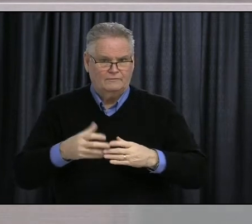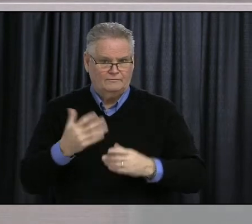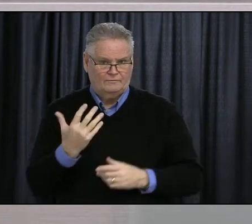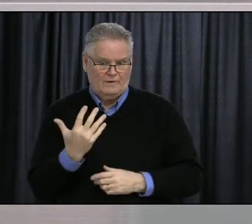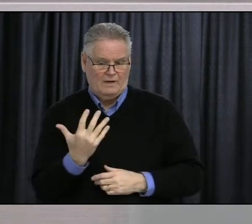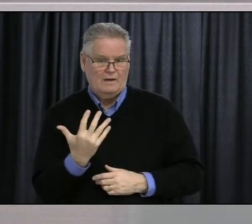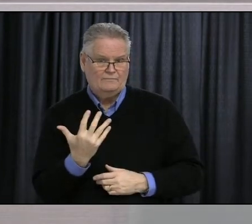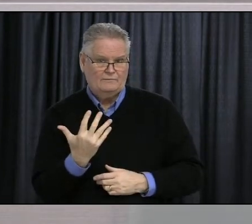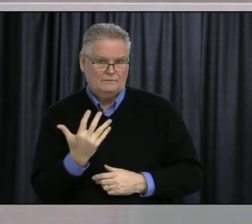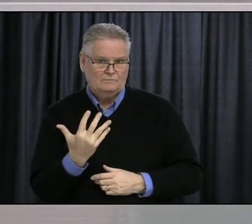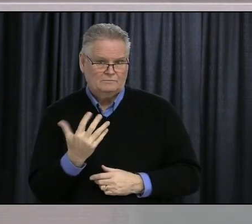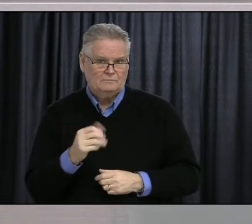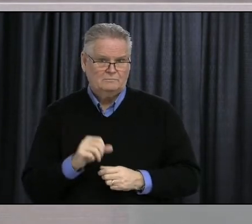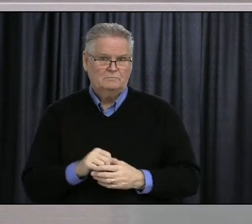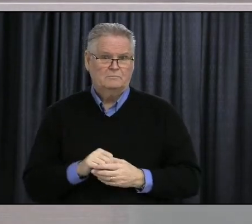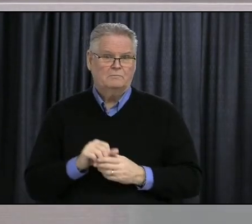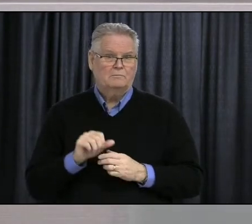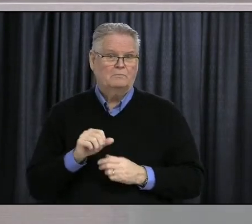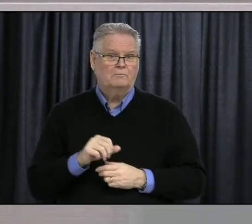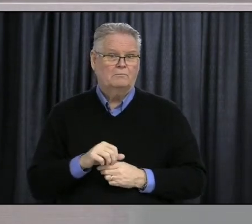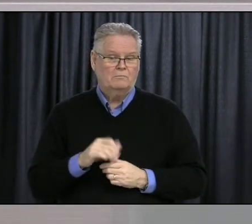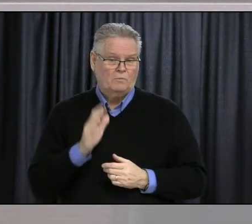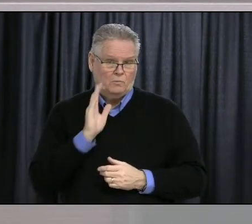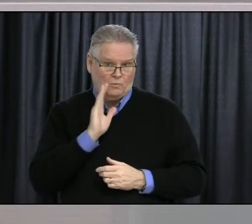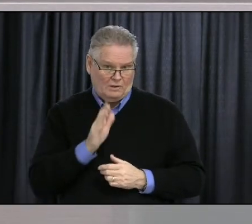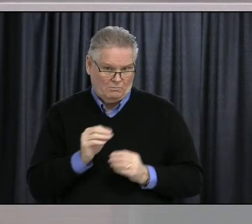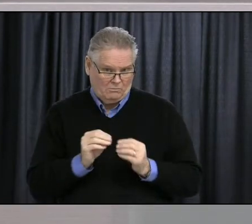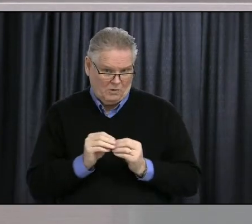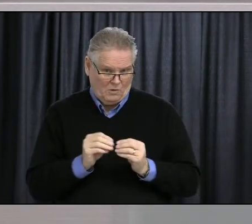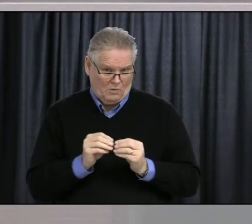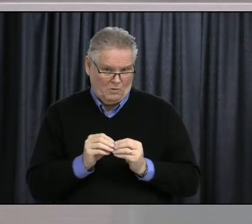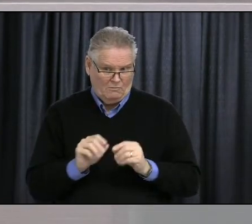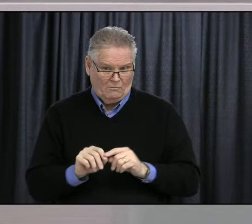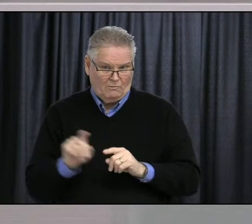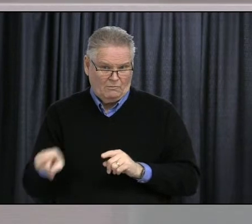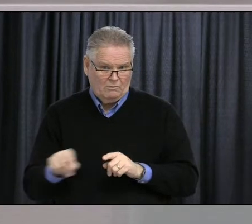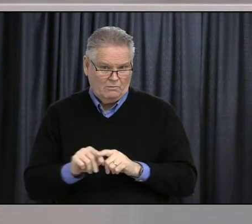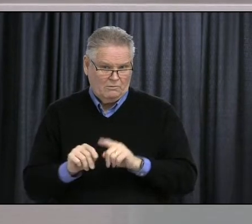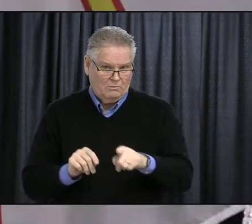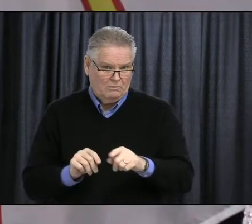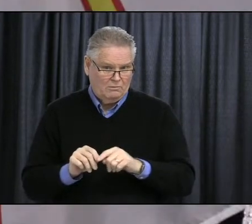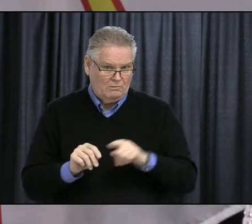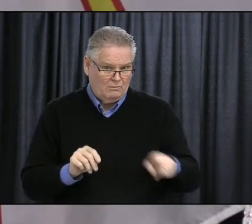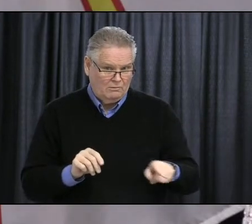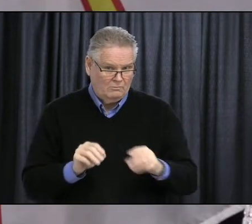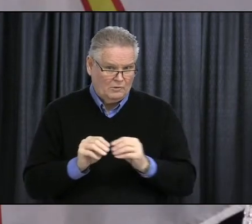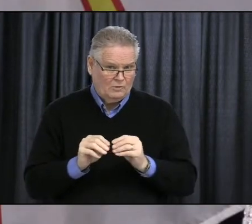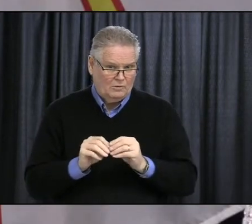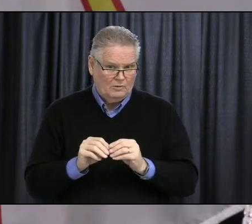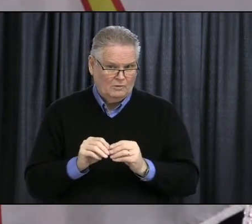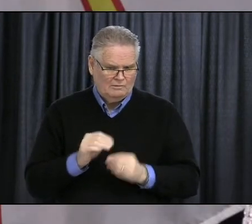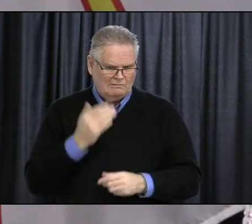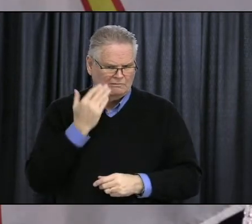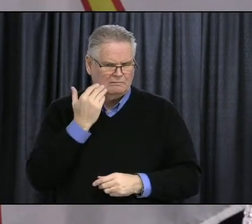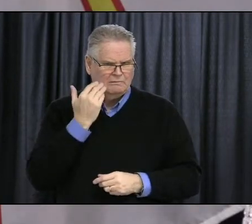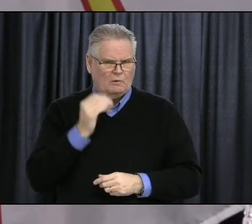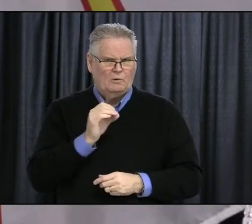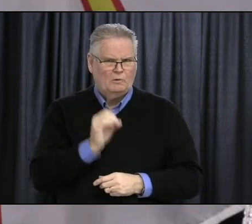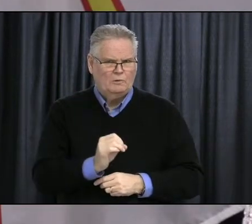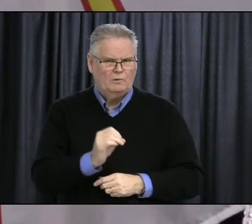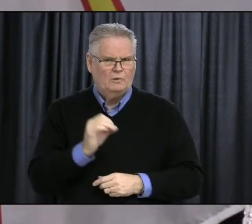can't find the source. What does it tell you that you haven't been finding new cases in the last few days? So